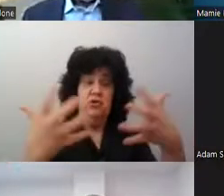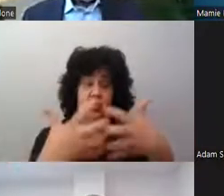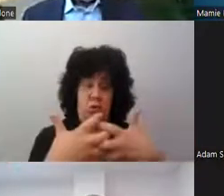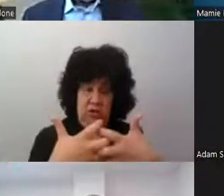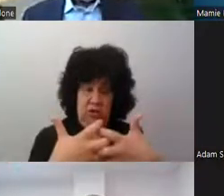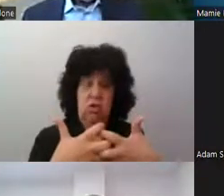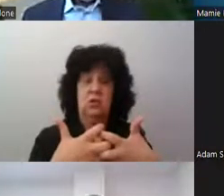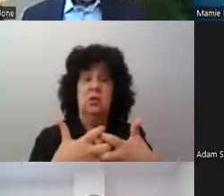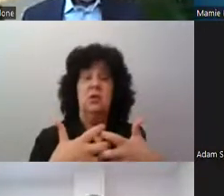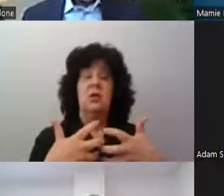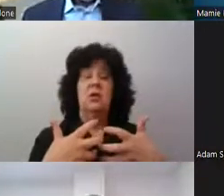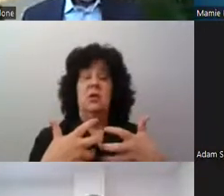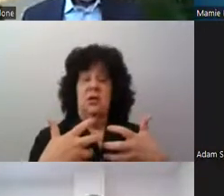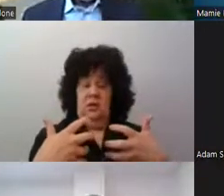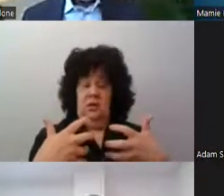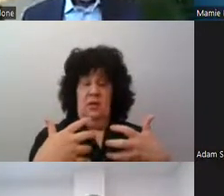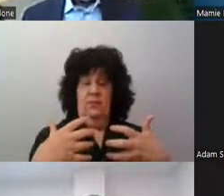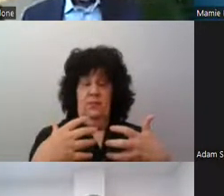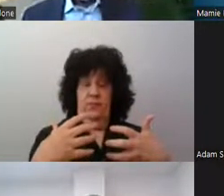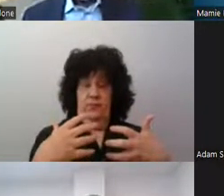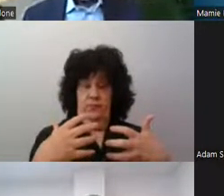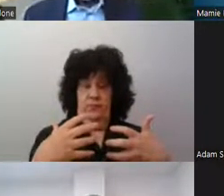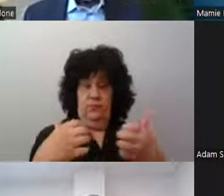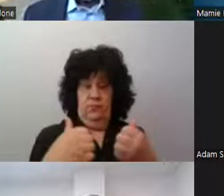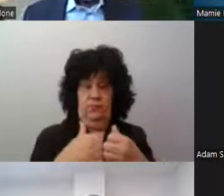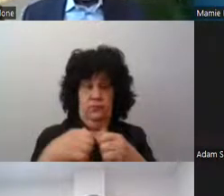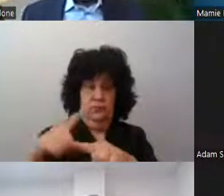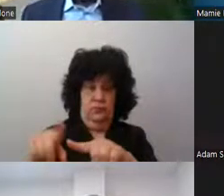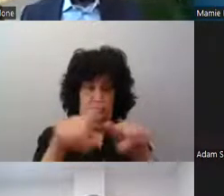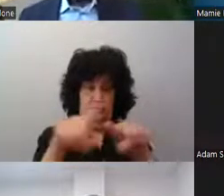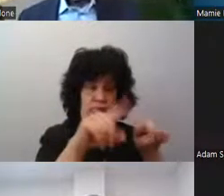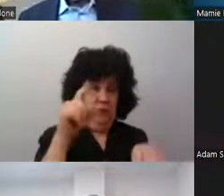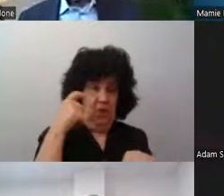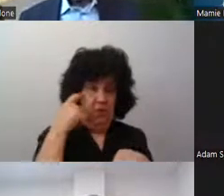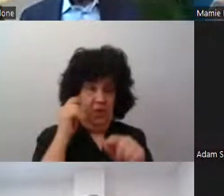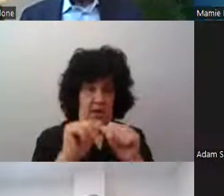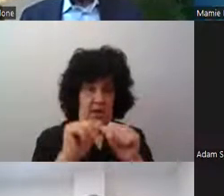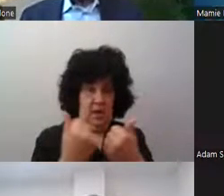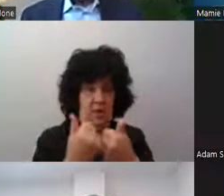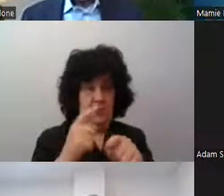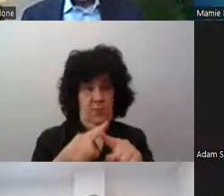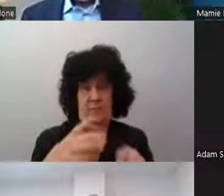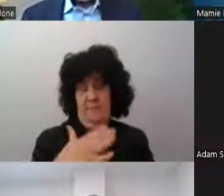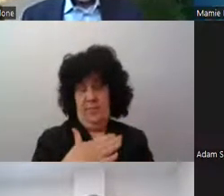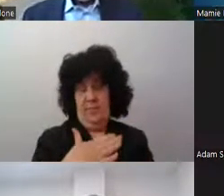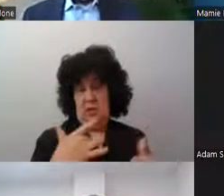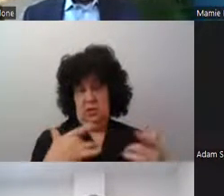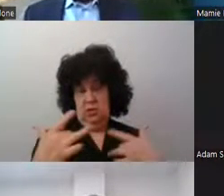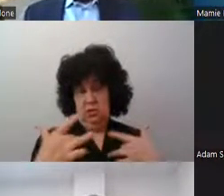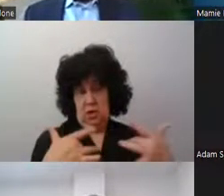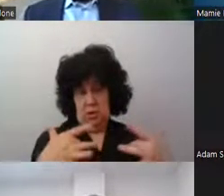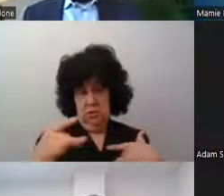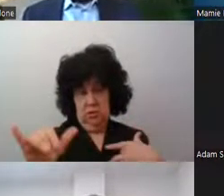intersections around the various government agencies and what they're doing. But my concern also is around